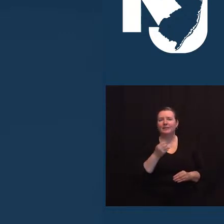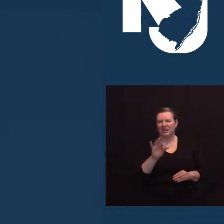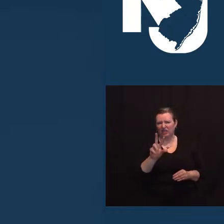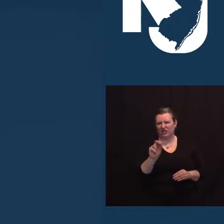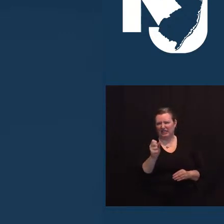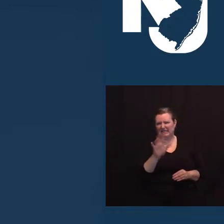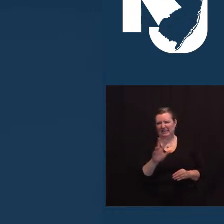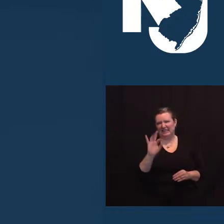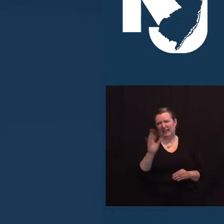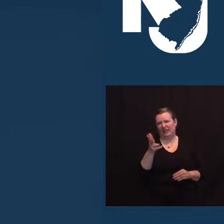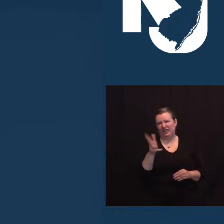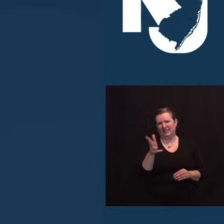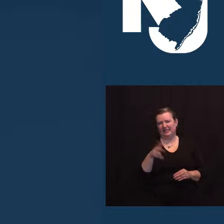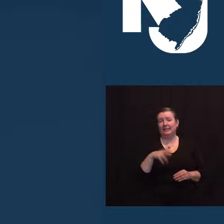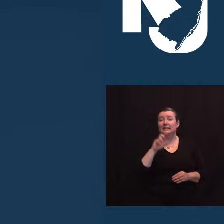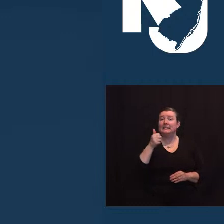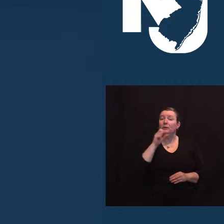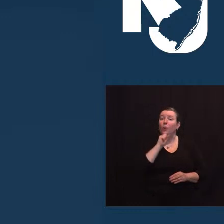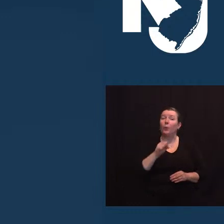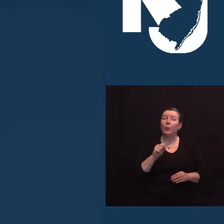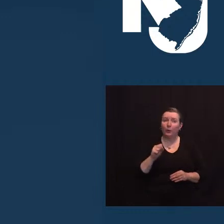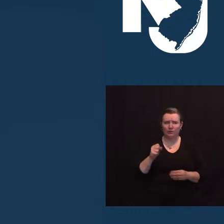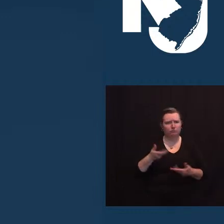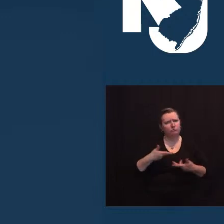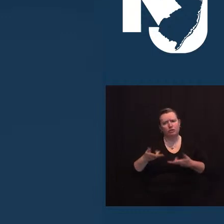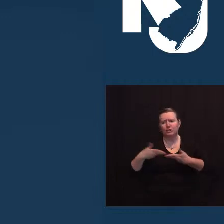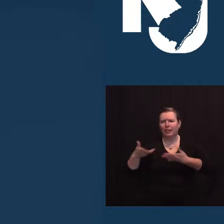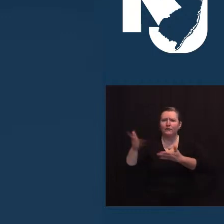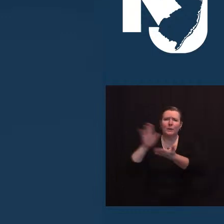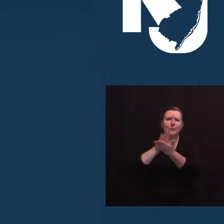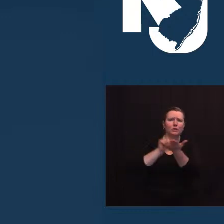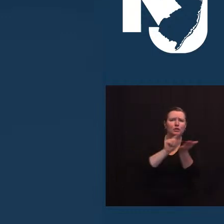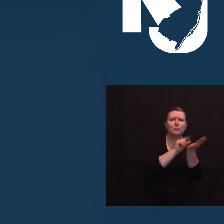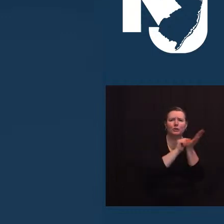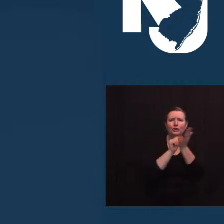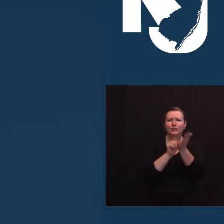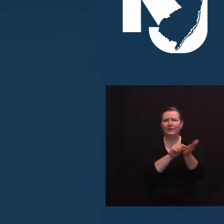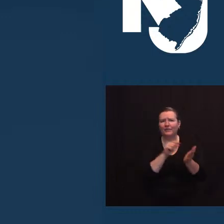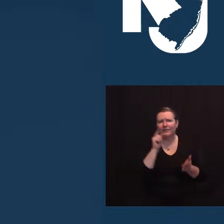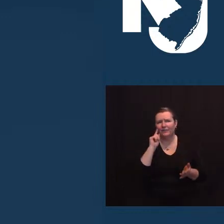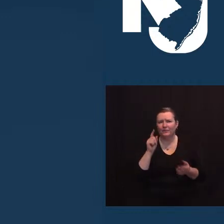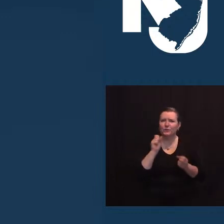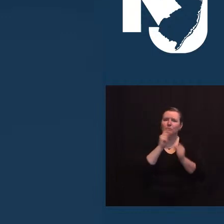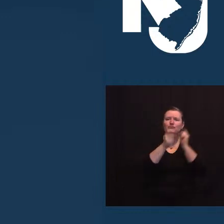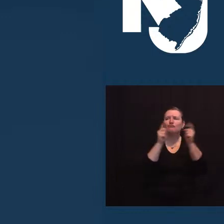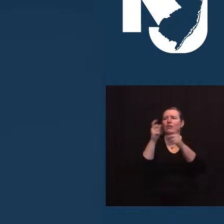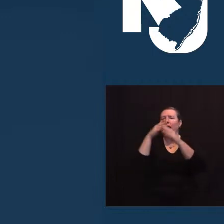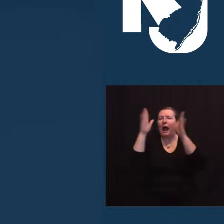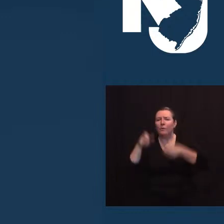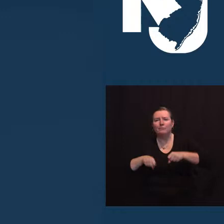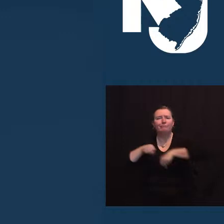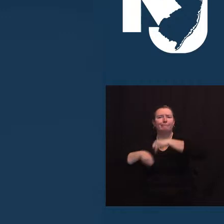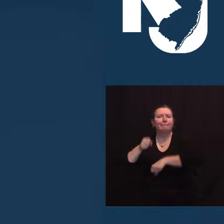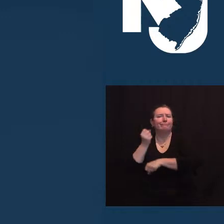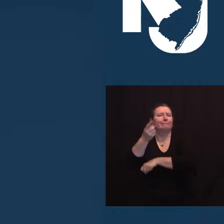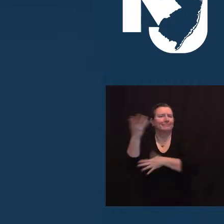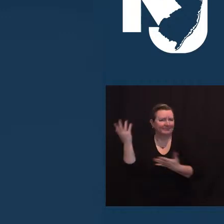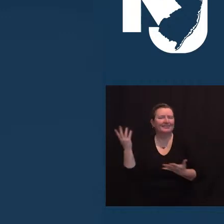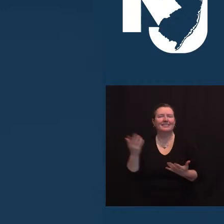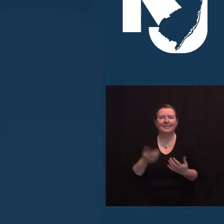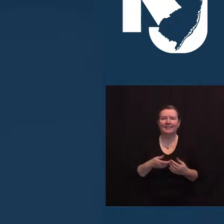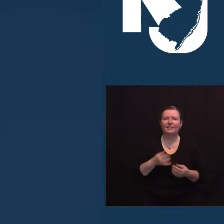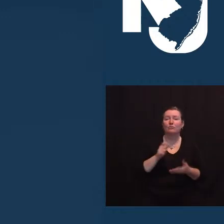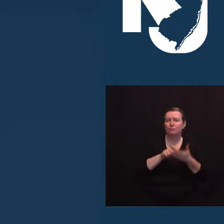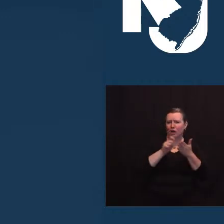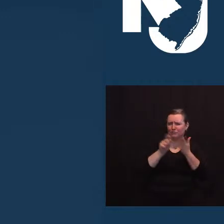got a job as a paperboy for the Ridgewood News in the journalism bug bit. He enlisted in the Navy after high school at